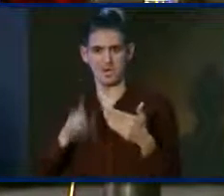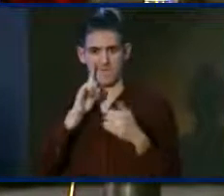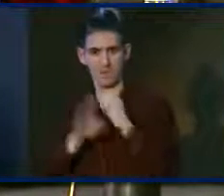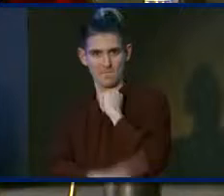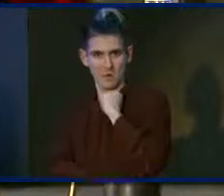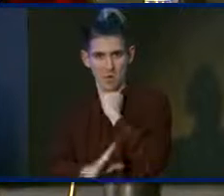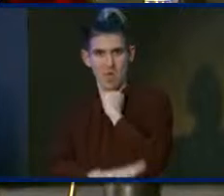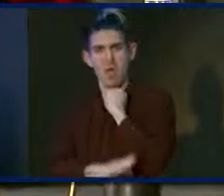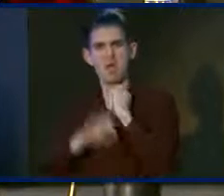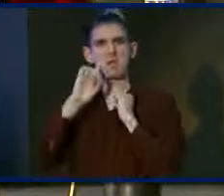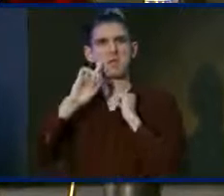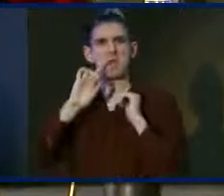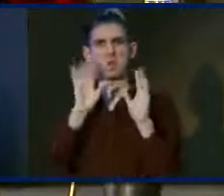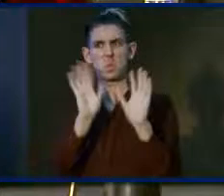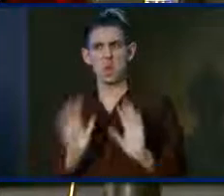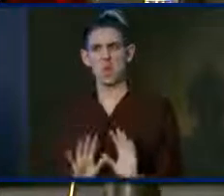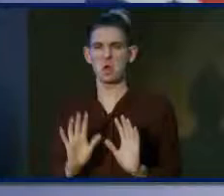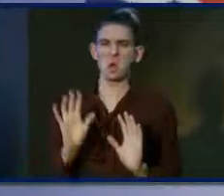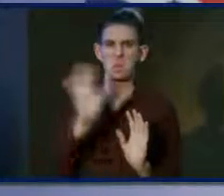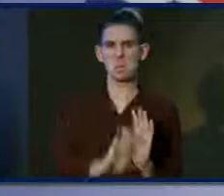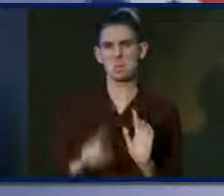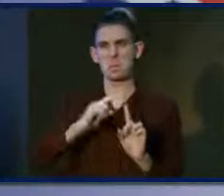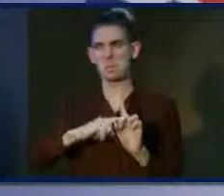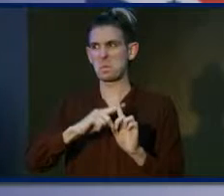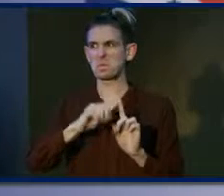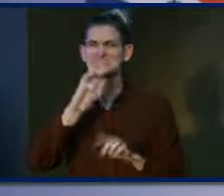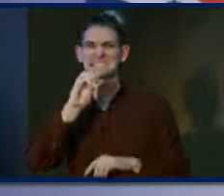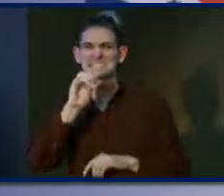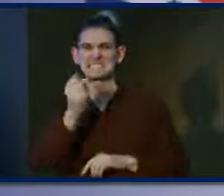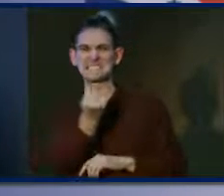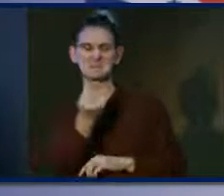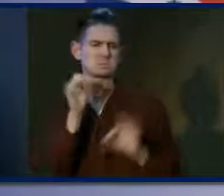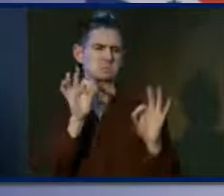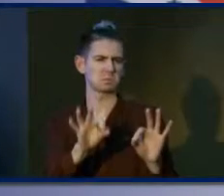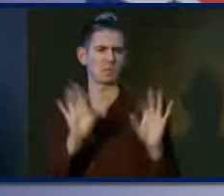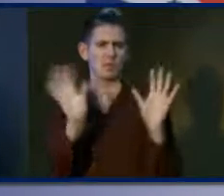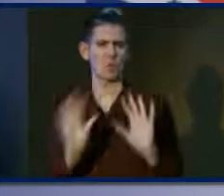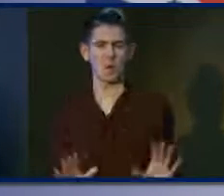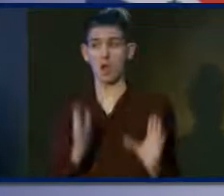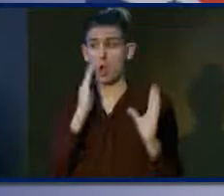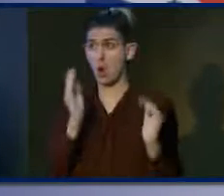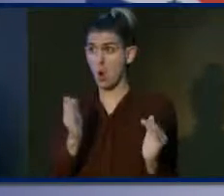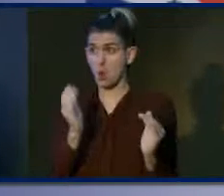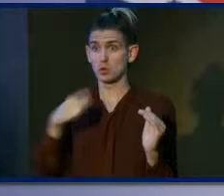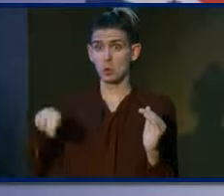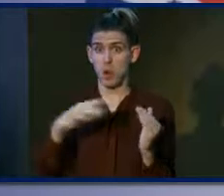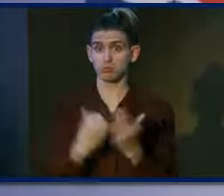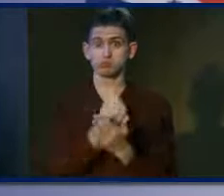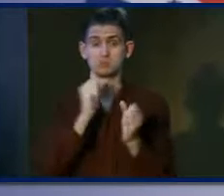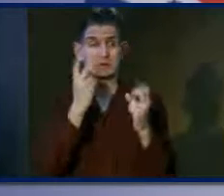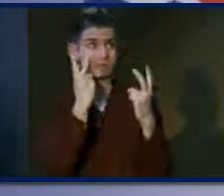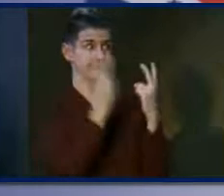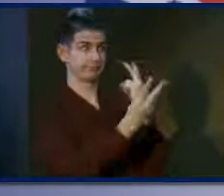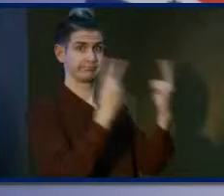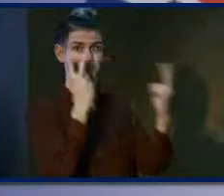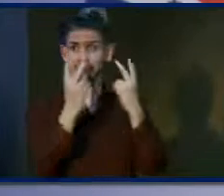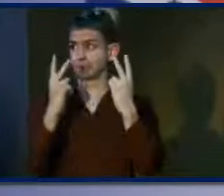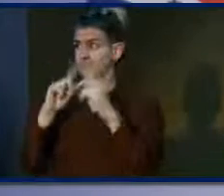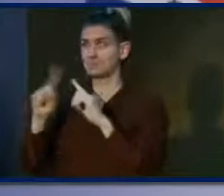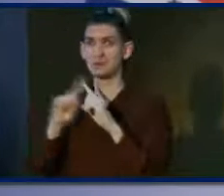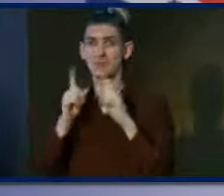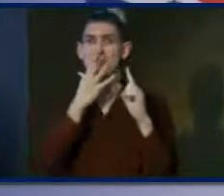60s over the next few days, and I hope you get the chance to see our changing leaves, still in the low areas, still